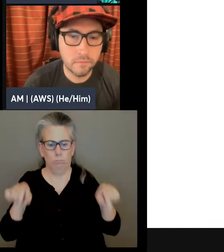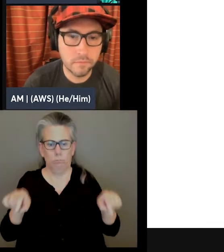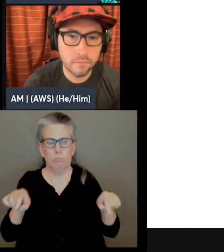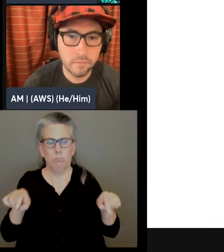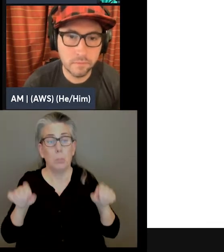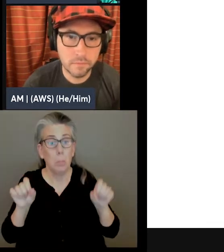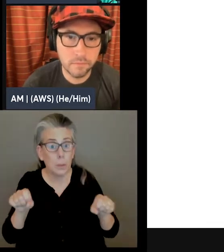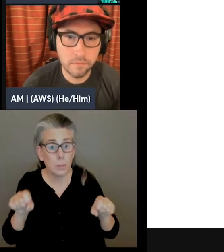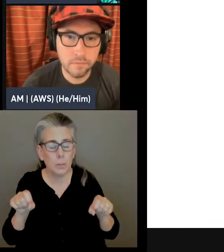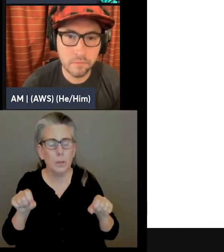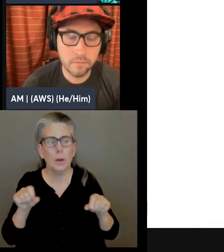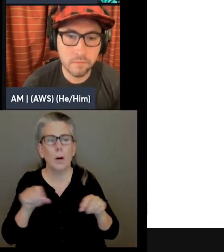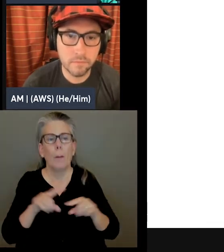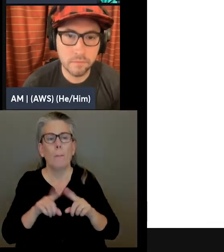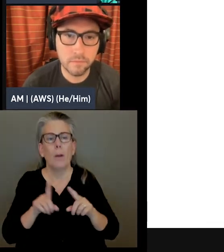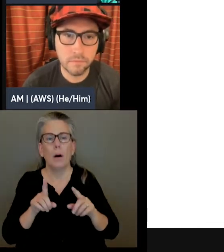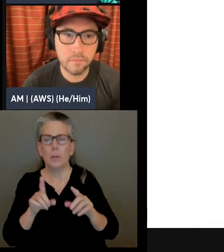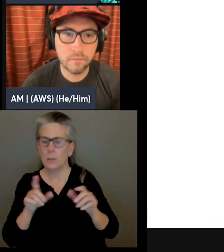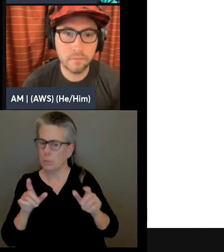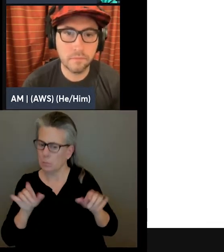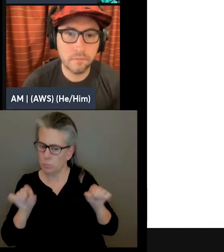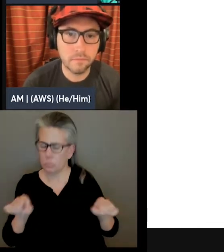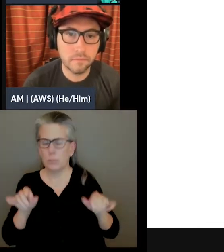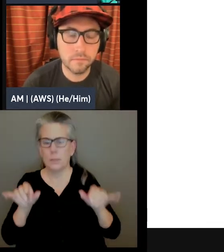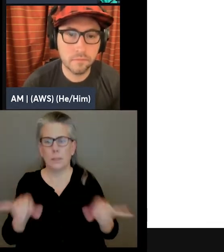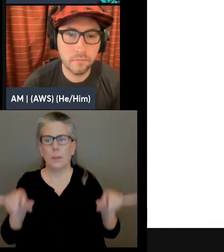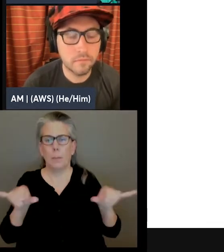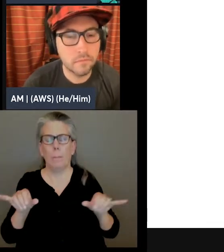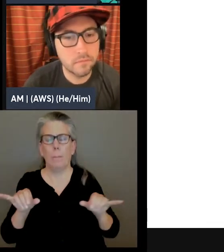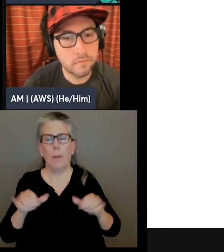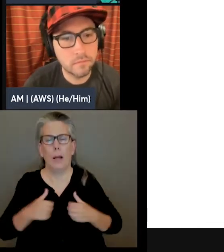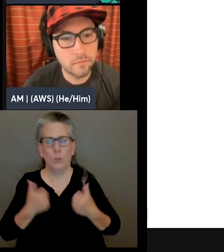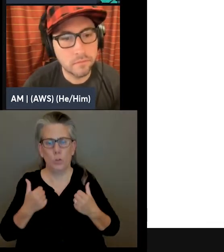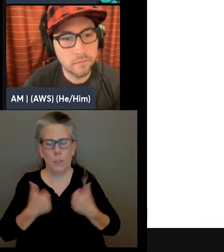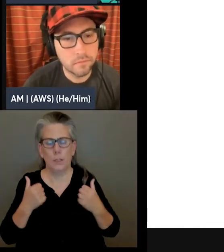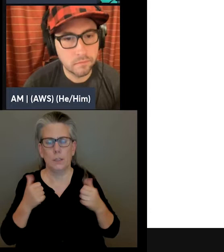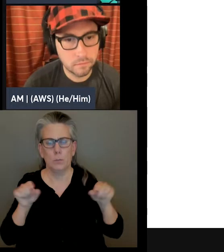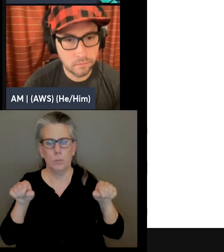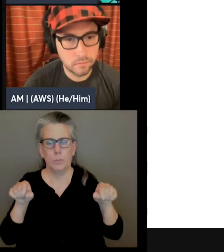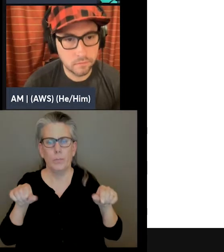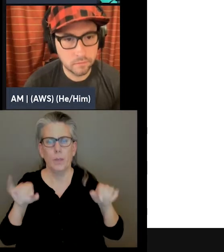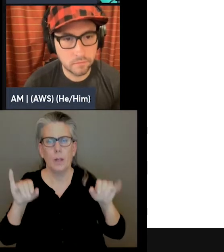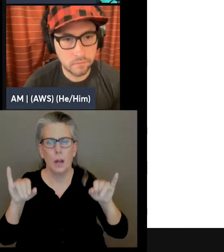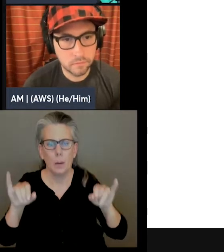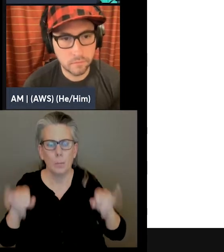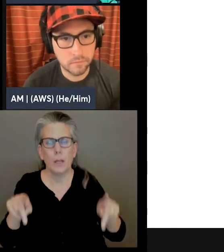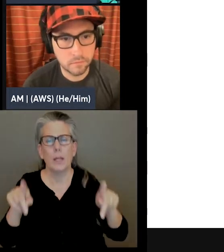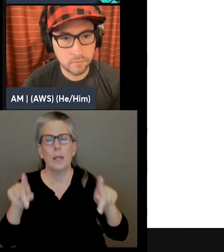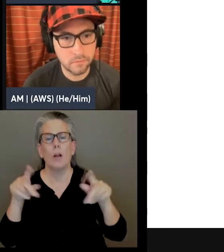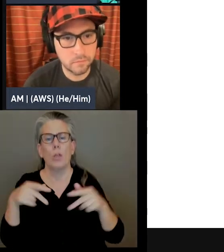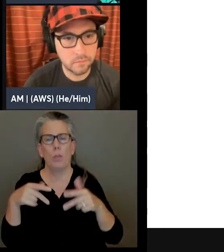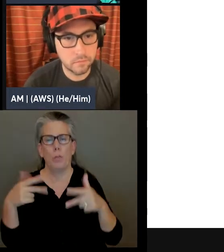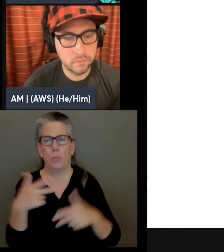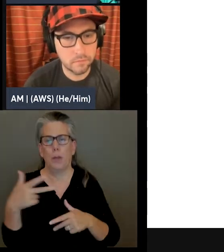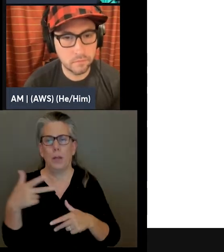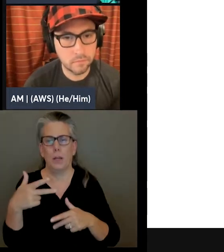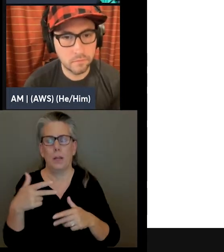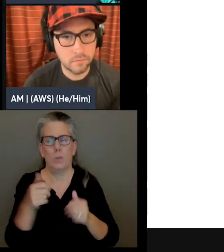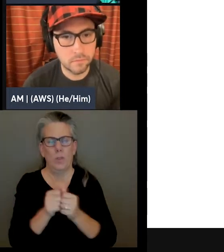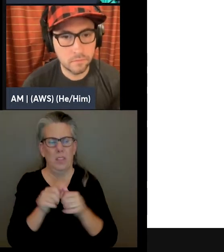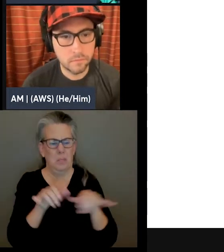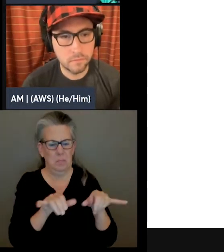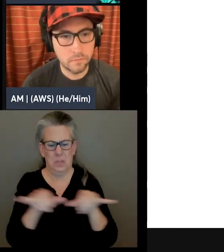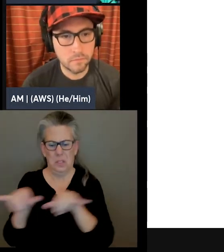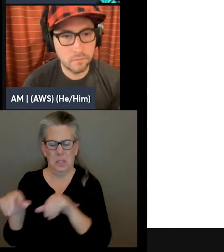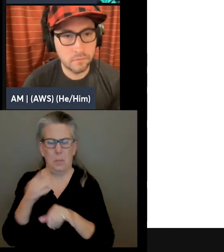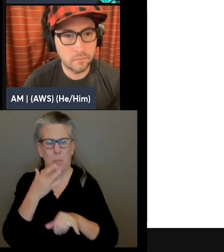through using the same address. And then there's 3 different ones that have the same birth date. And, these 2 accounts are sharing an